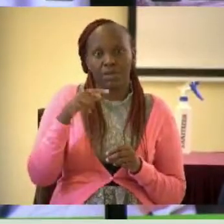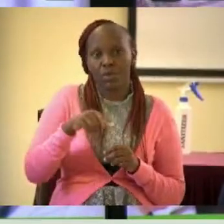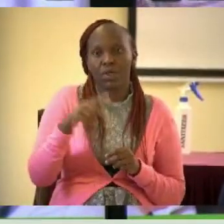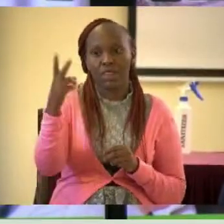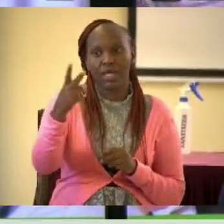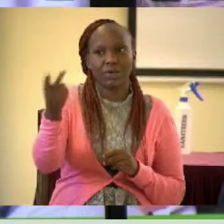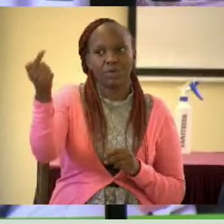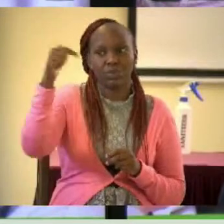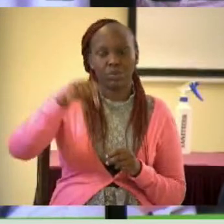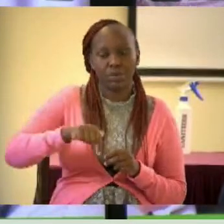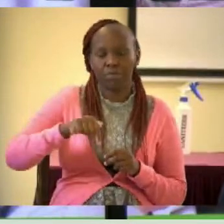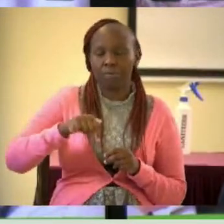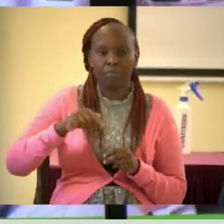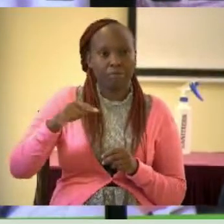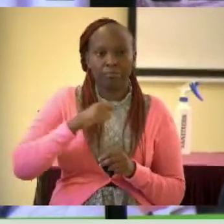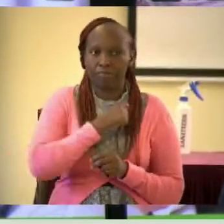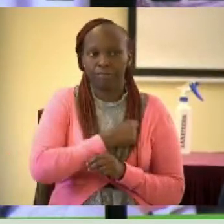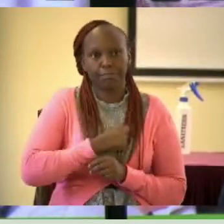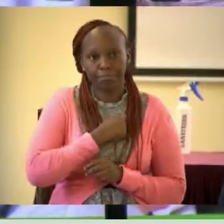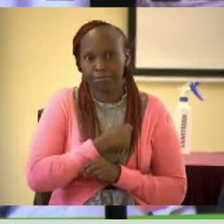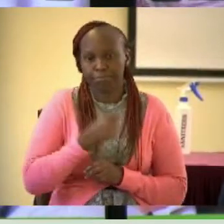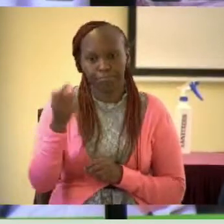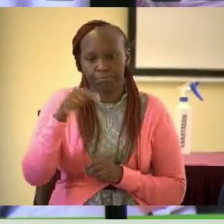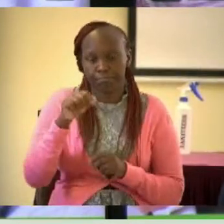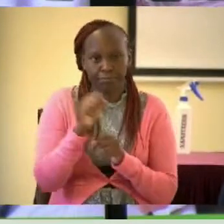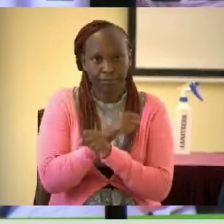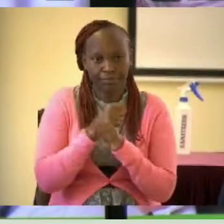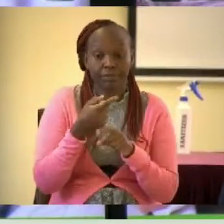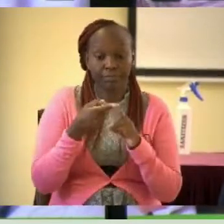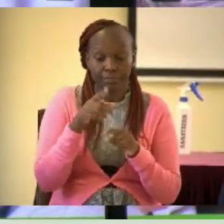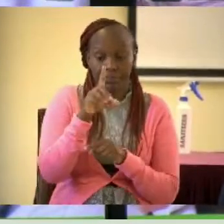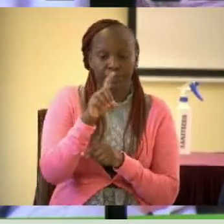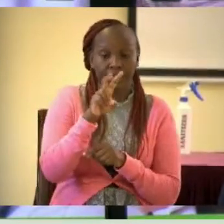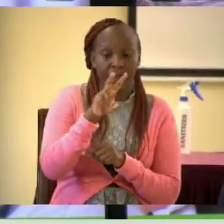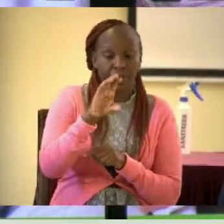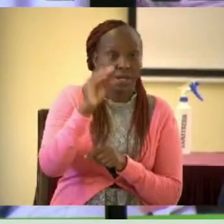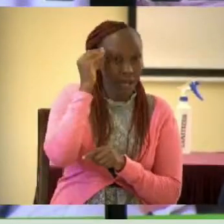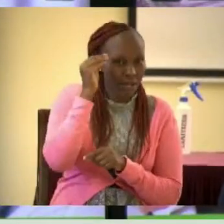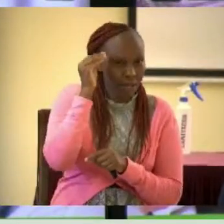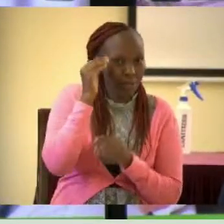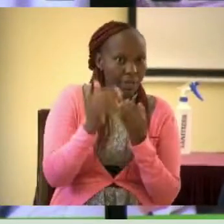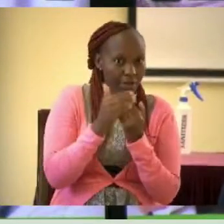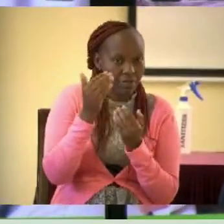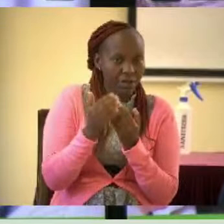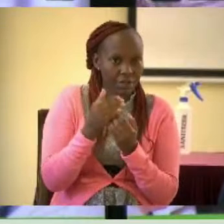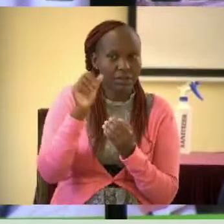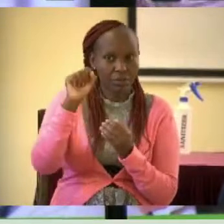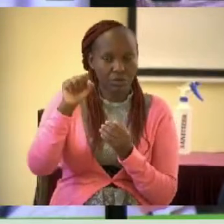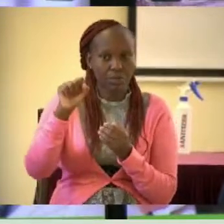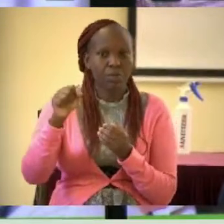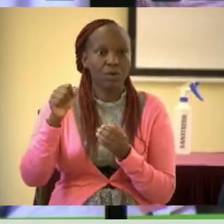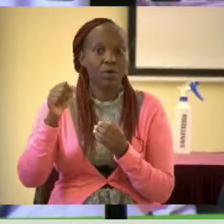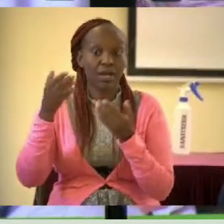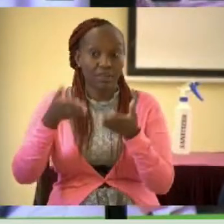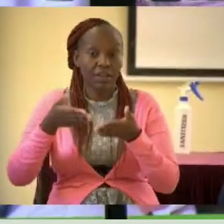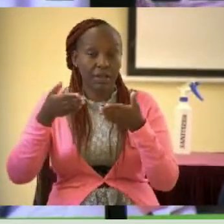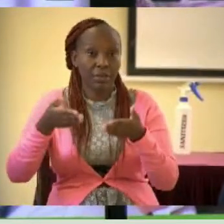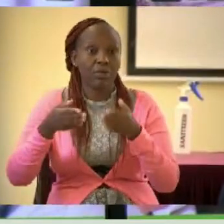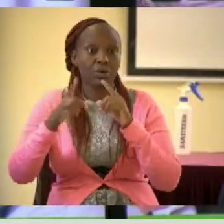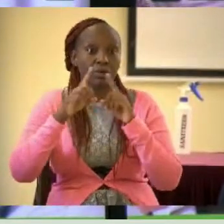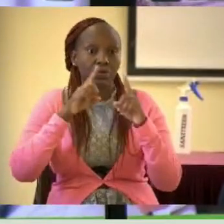not able to be available, but the DVC Academic Affairs will be available to talk to